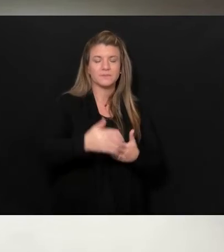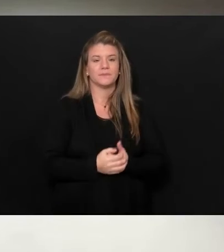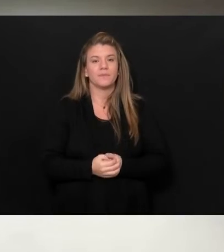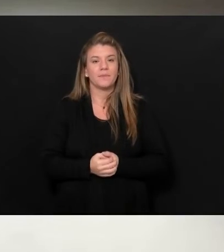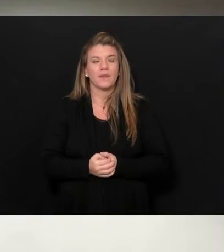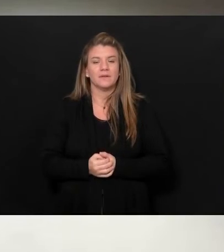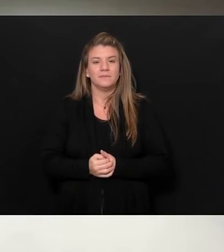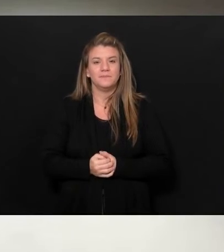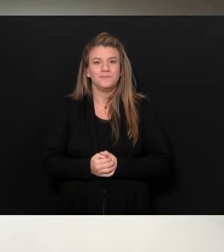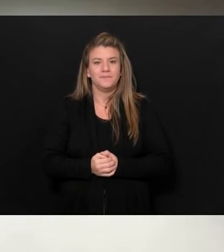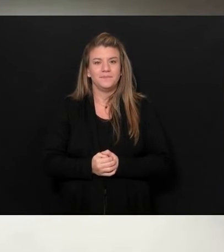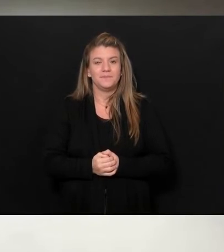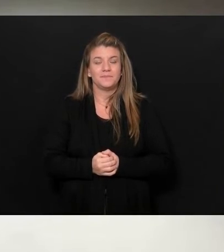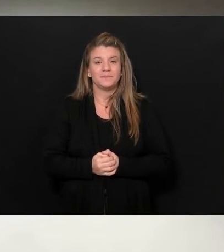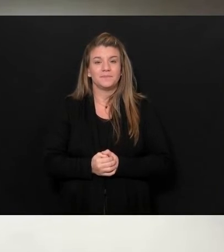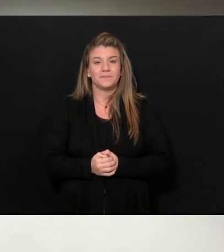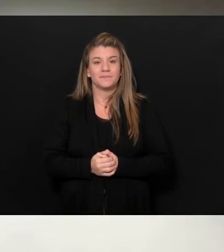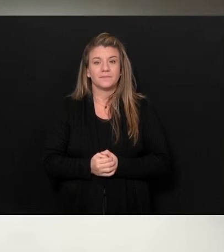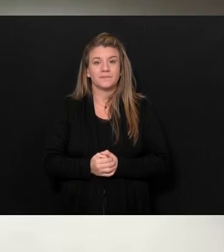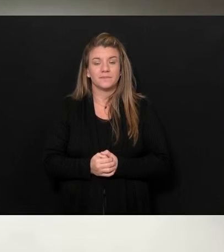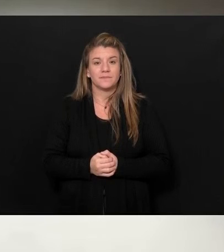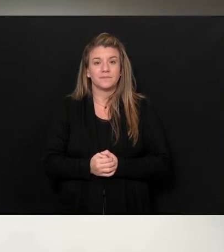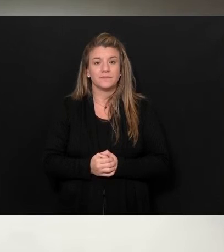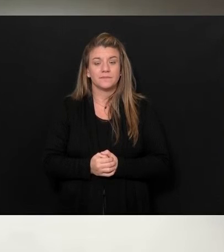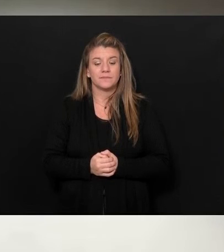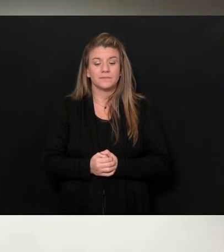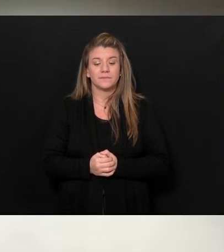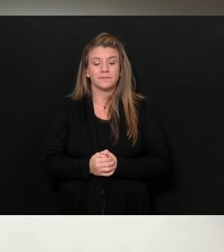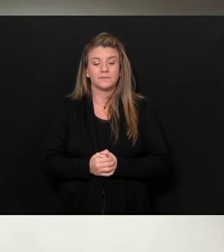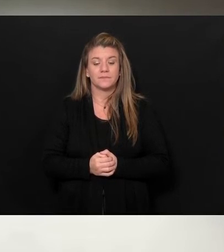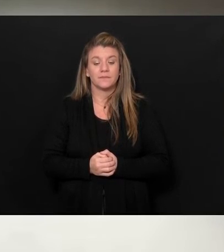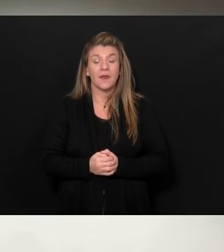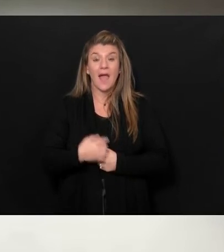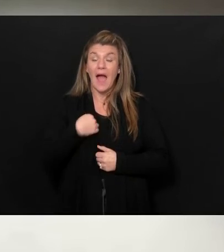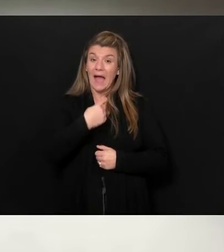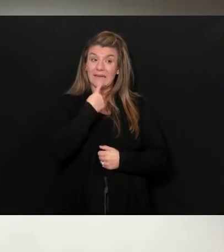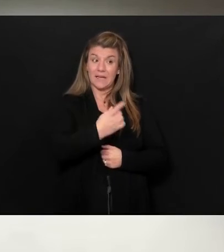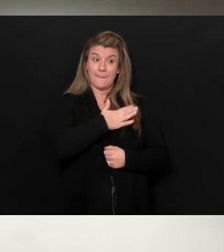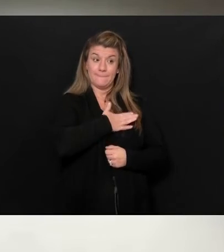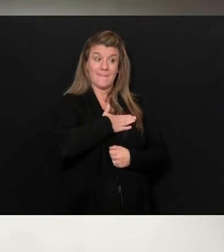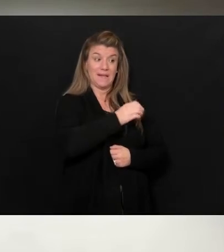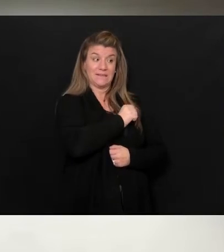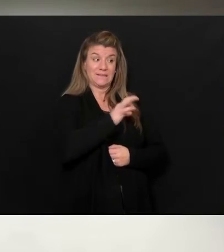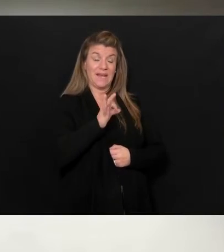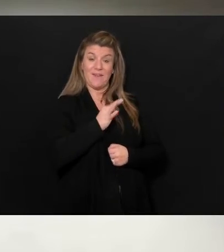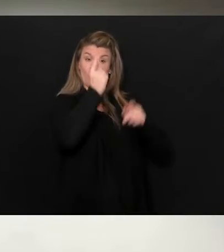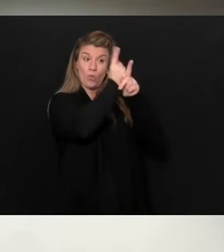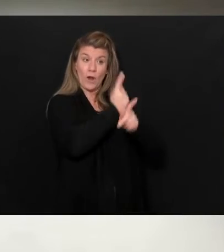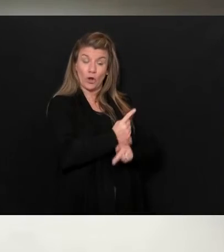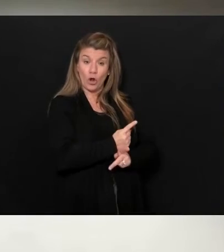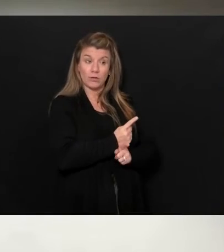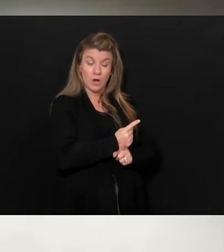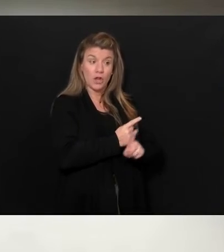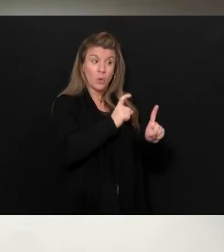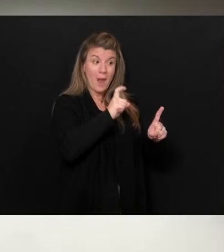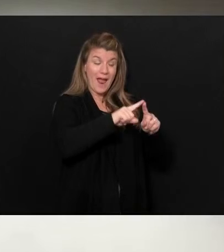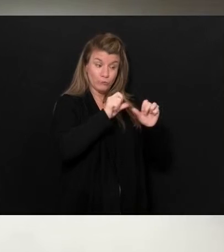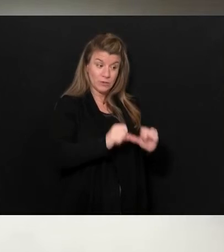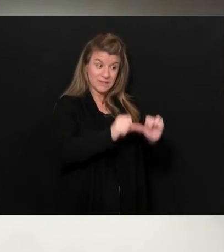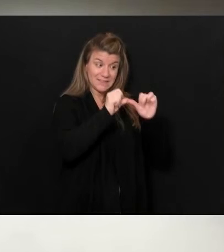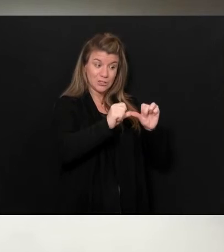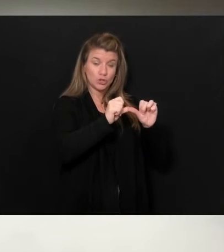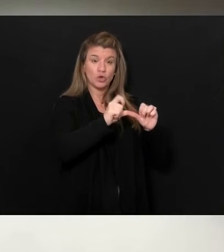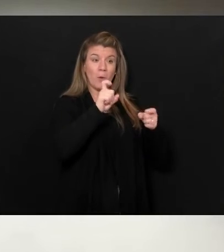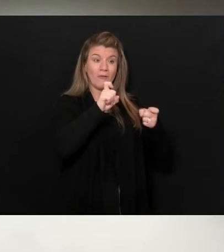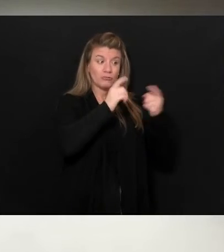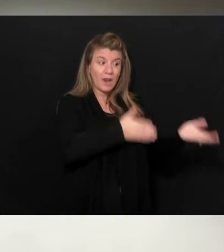As I've told the folks in the JADF on a regular basis, we continue to work with deliberate speed. We go fast, but not